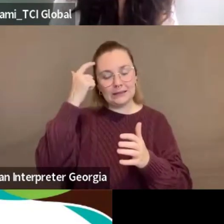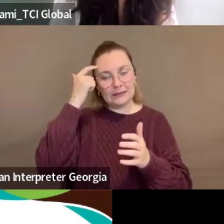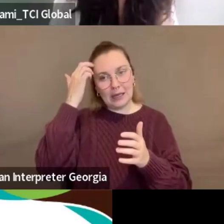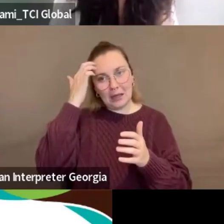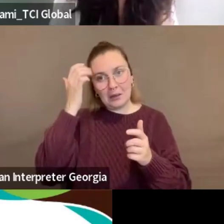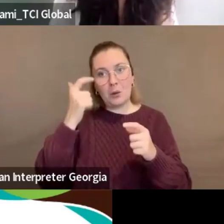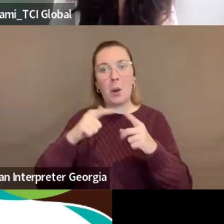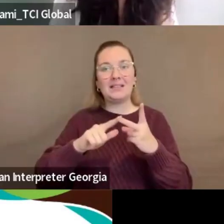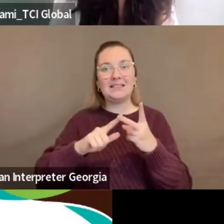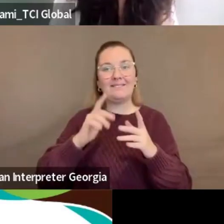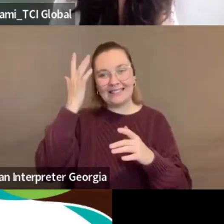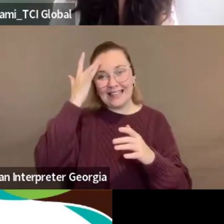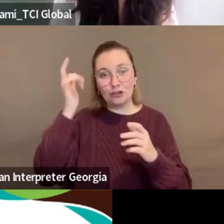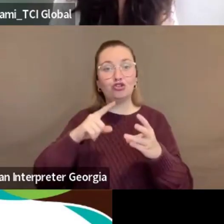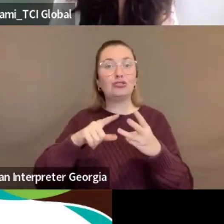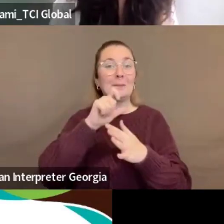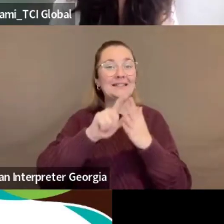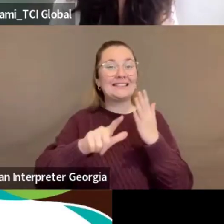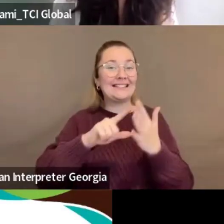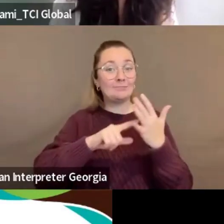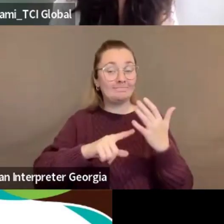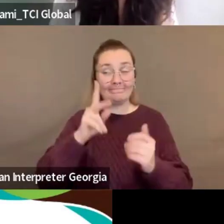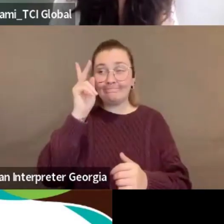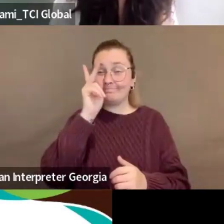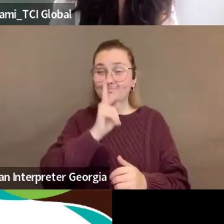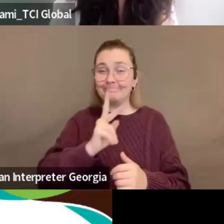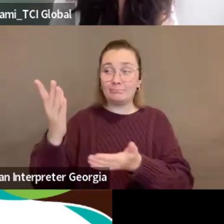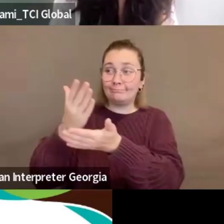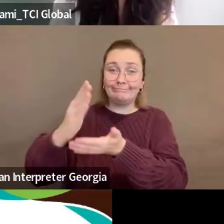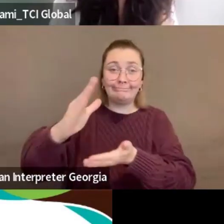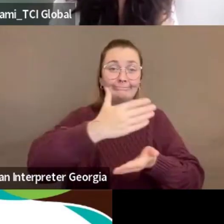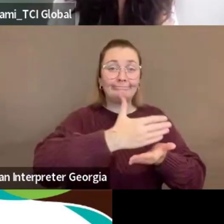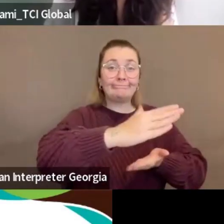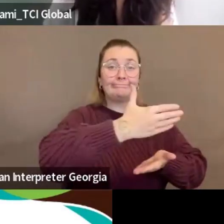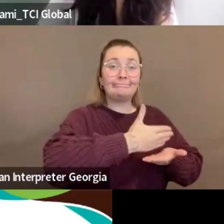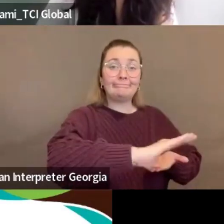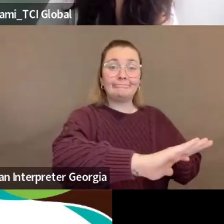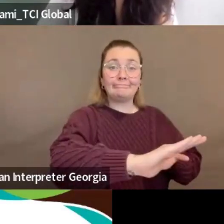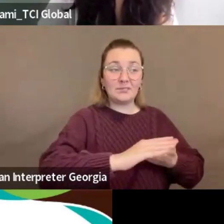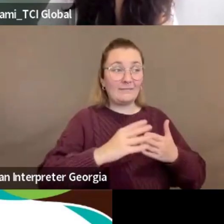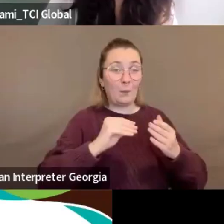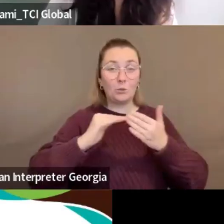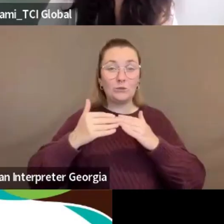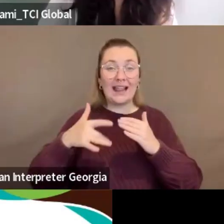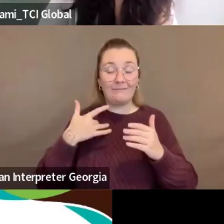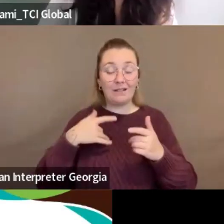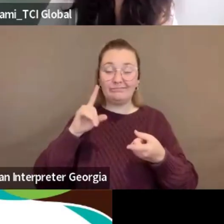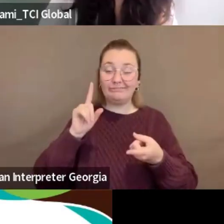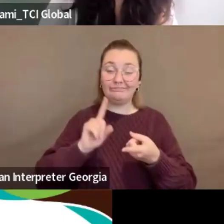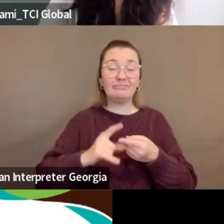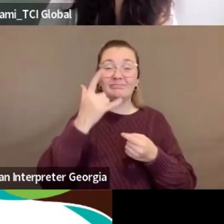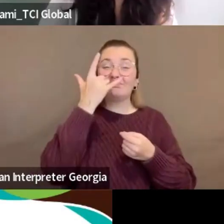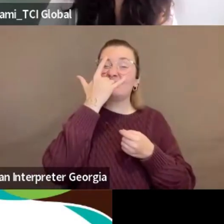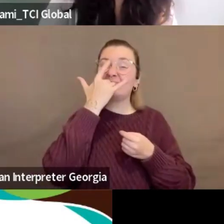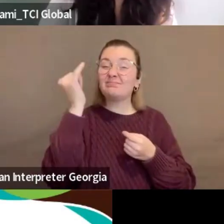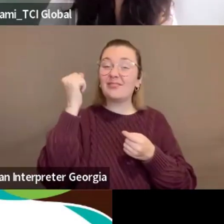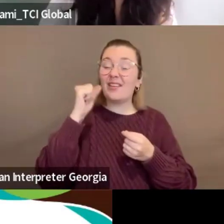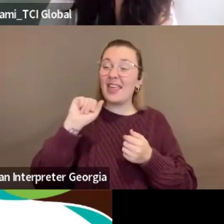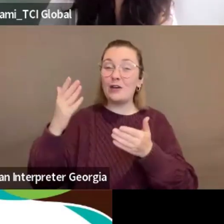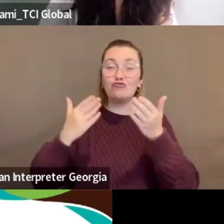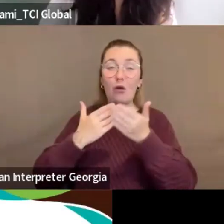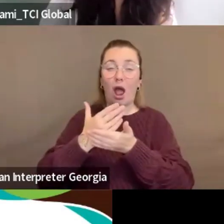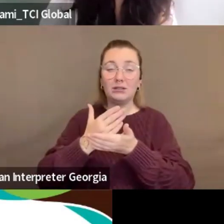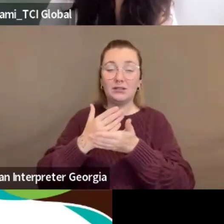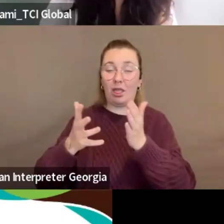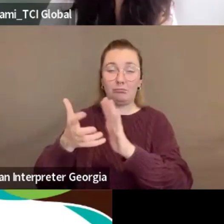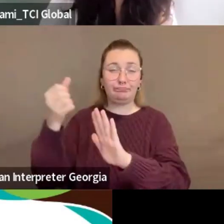are still routinely excluded from community life, and they face sustained and pervasive violations of their rights on a